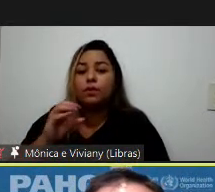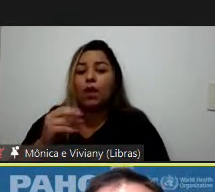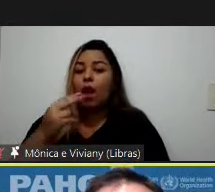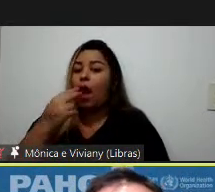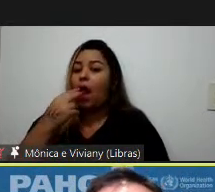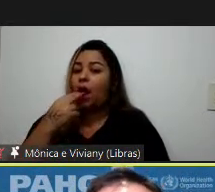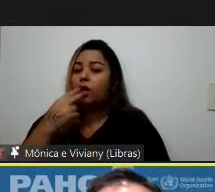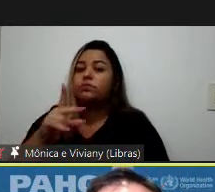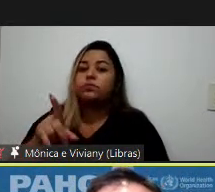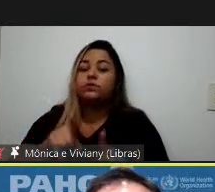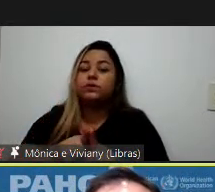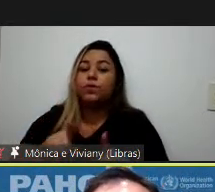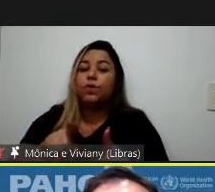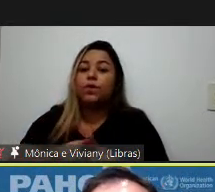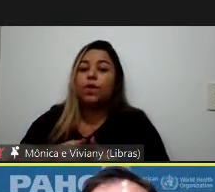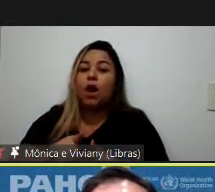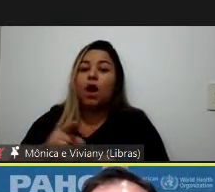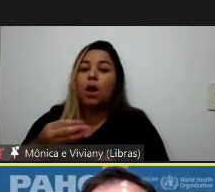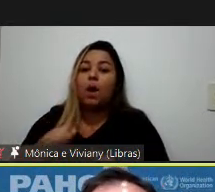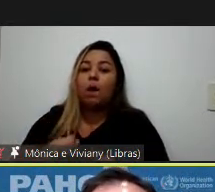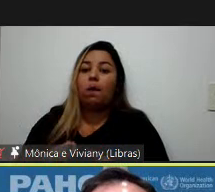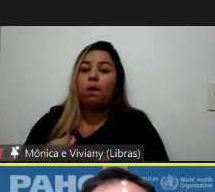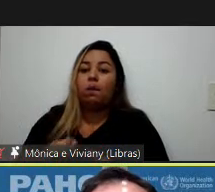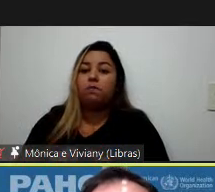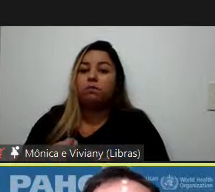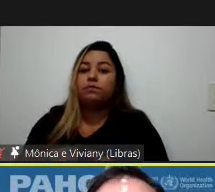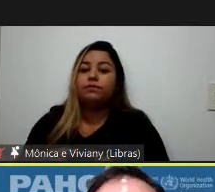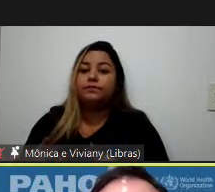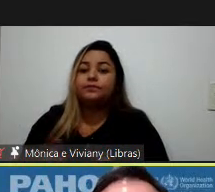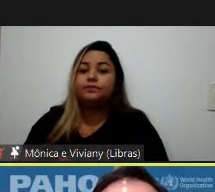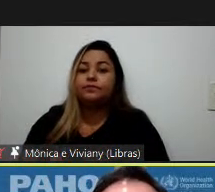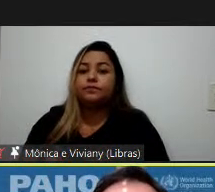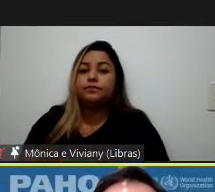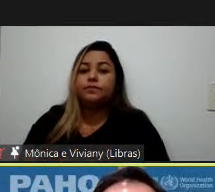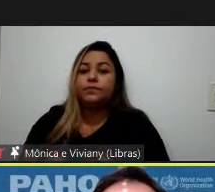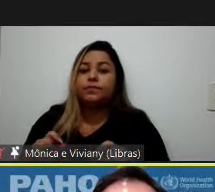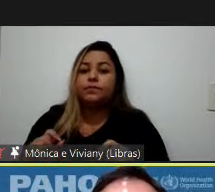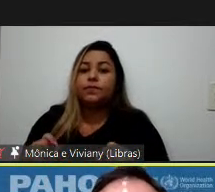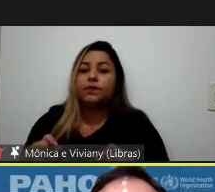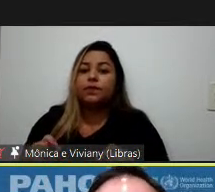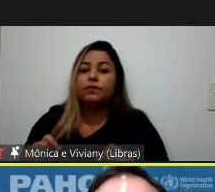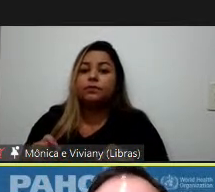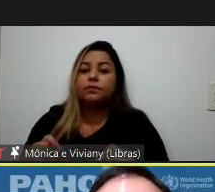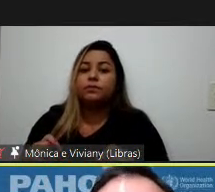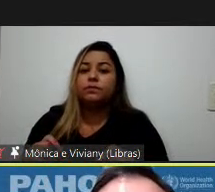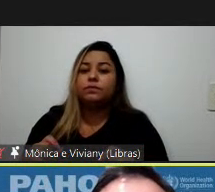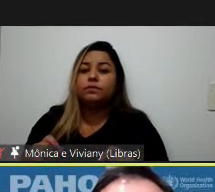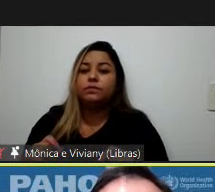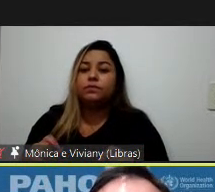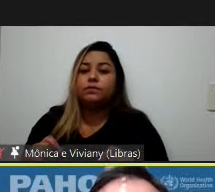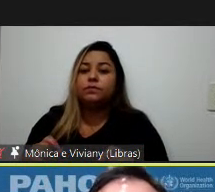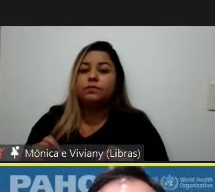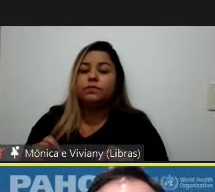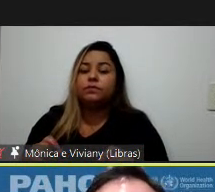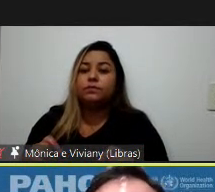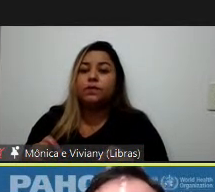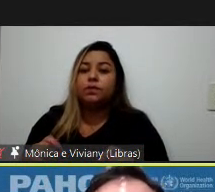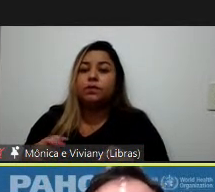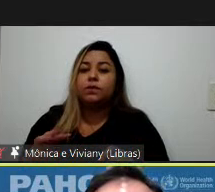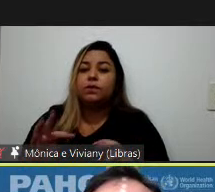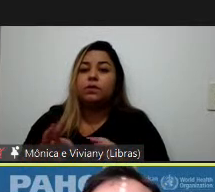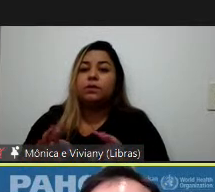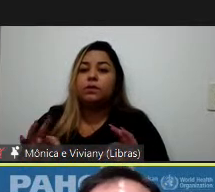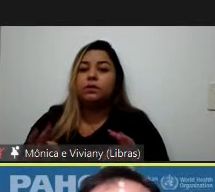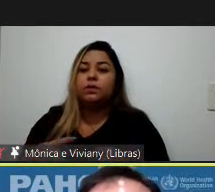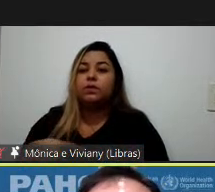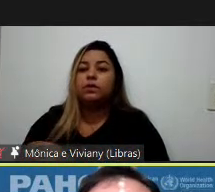and everything related to lifestyle and diets. From our scope